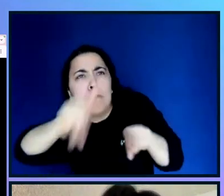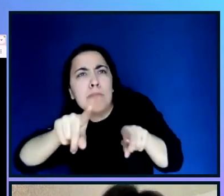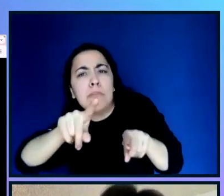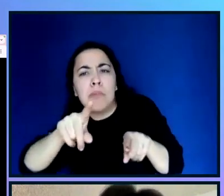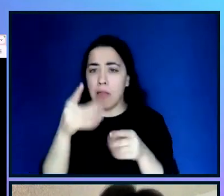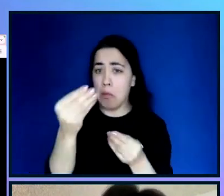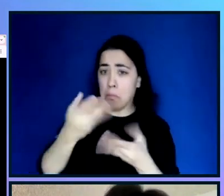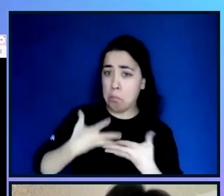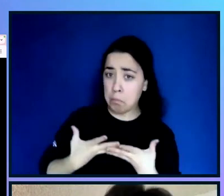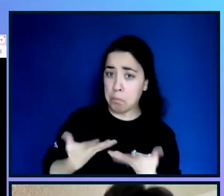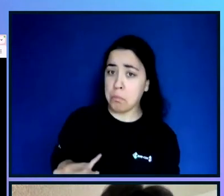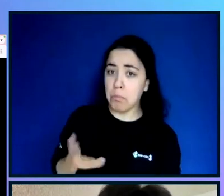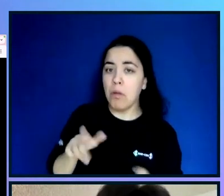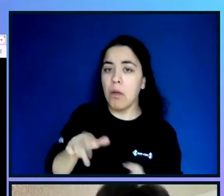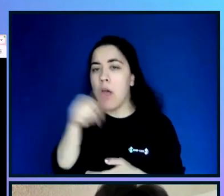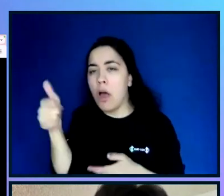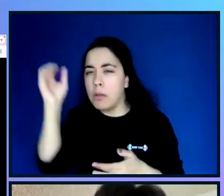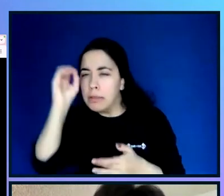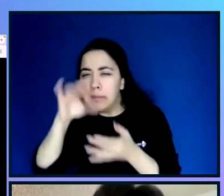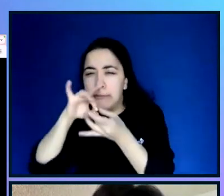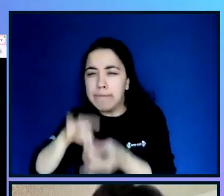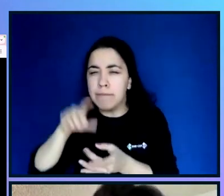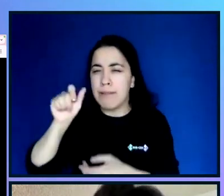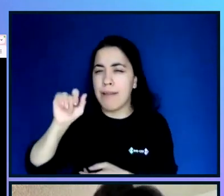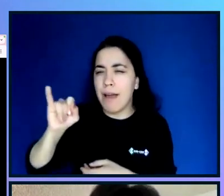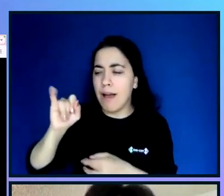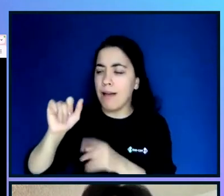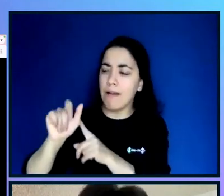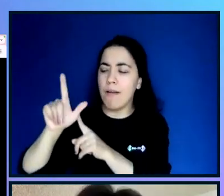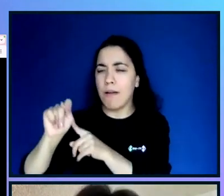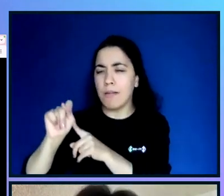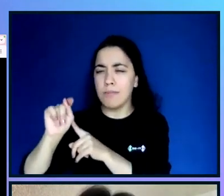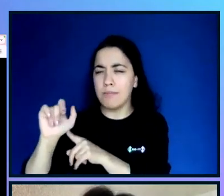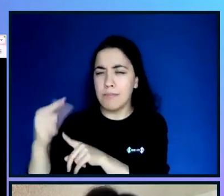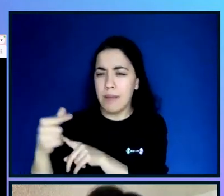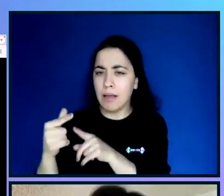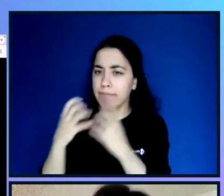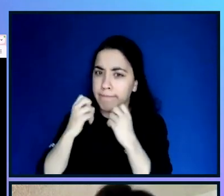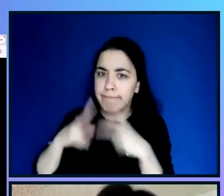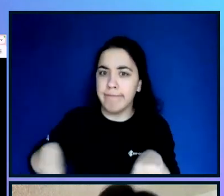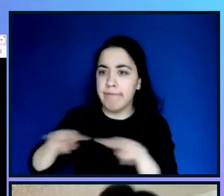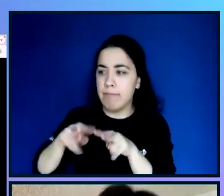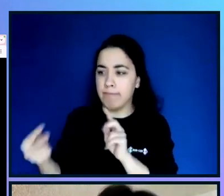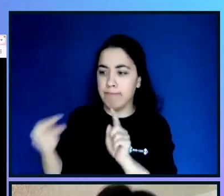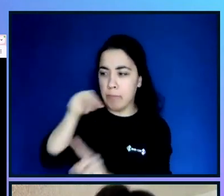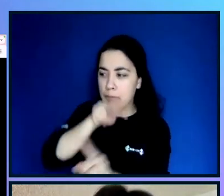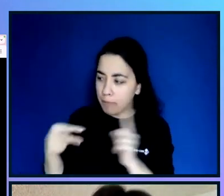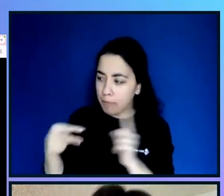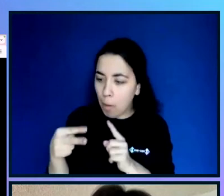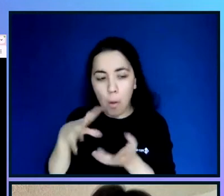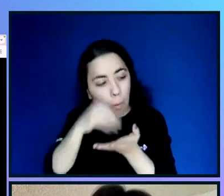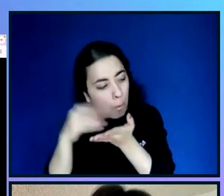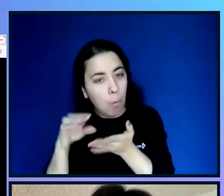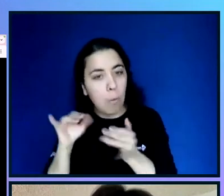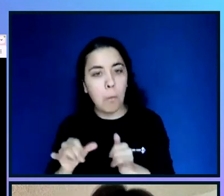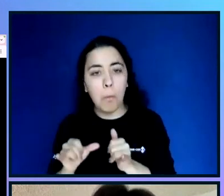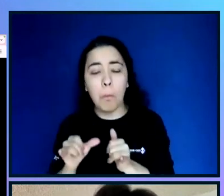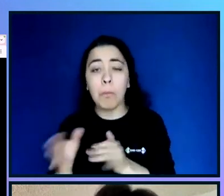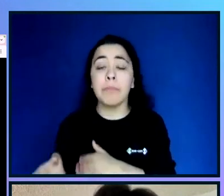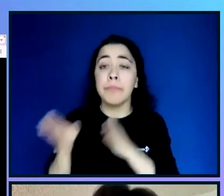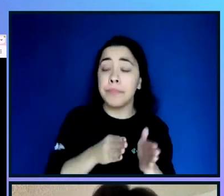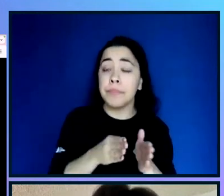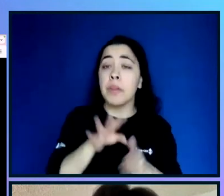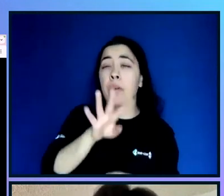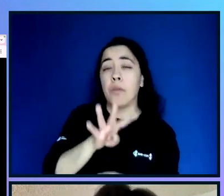and the different perspectives helped a lot." Again, on the improvement side, 40% of participants said they completed all